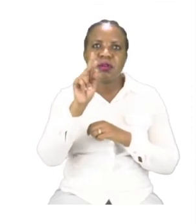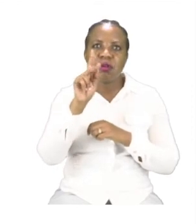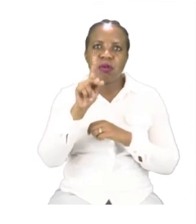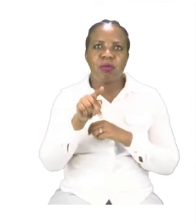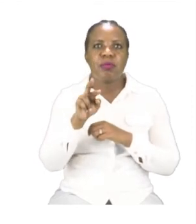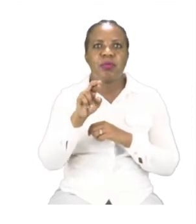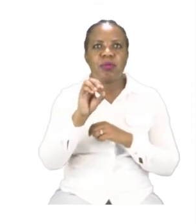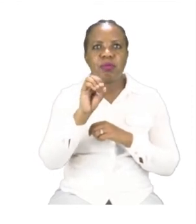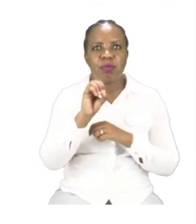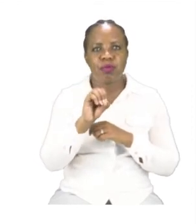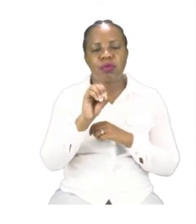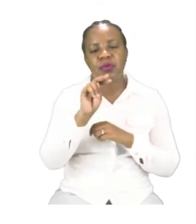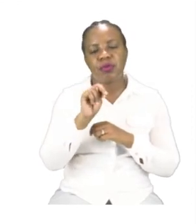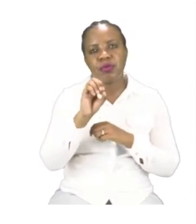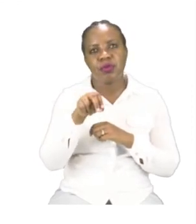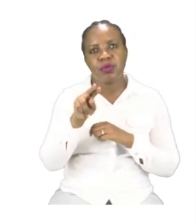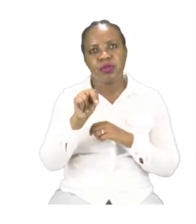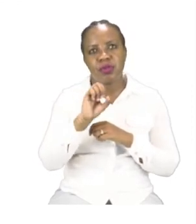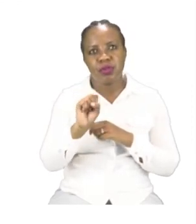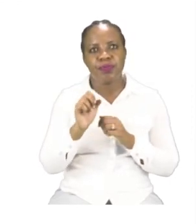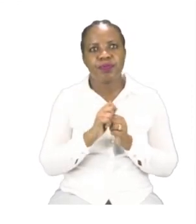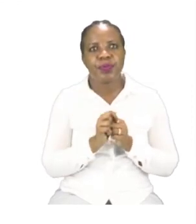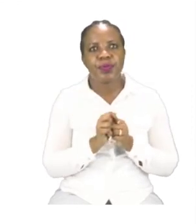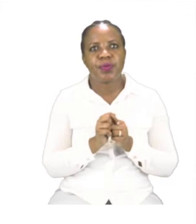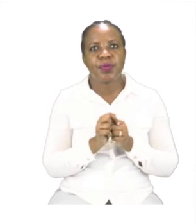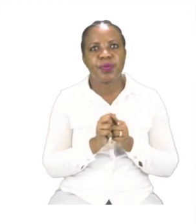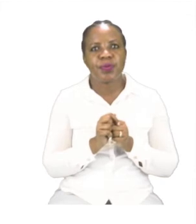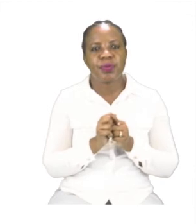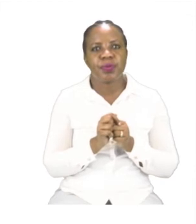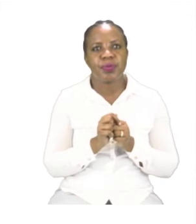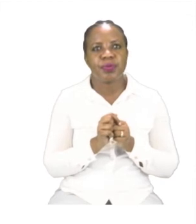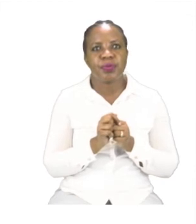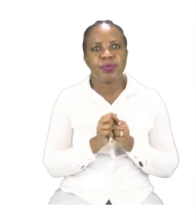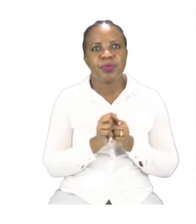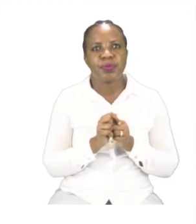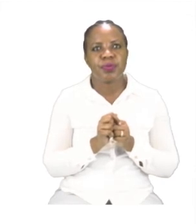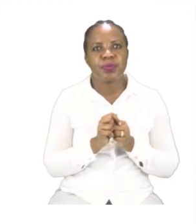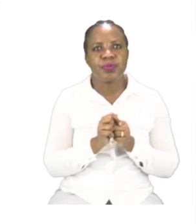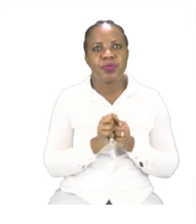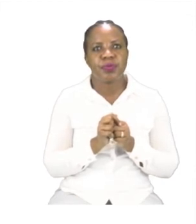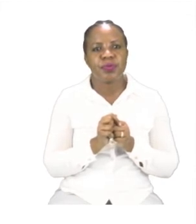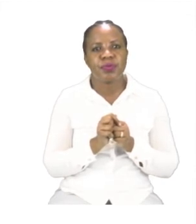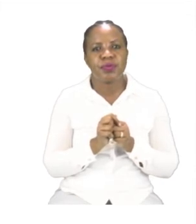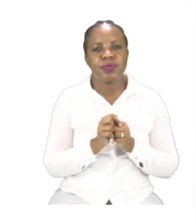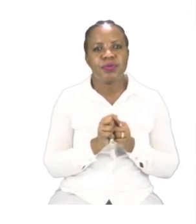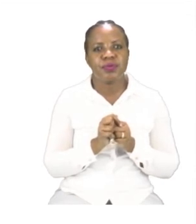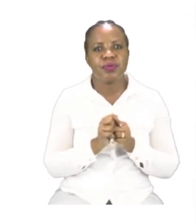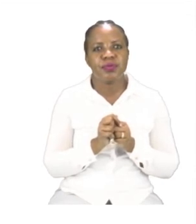They own this car. It is dash. Let's read it